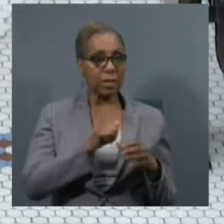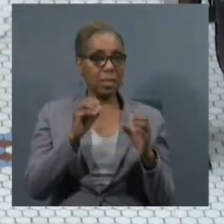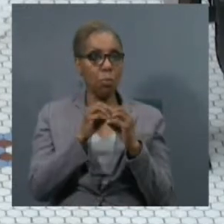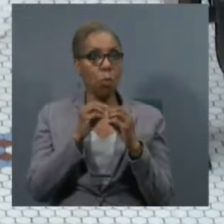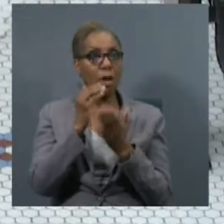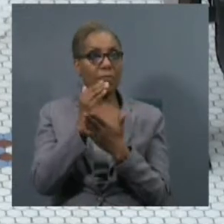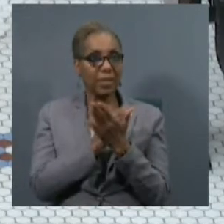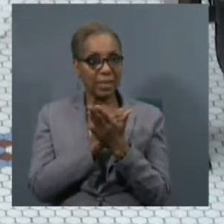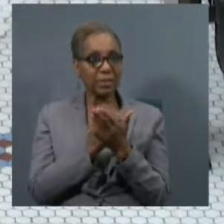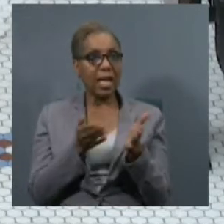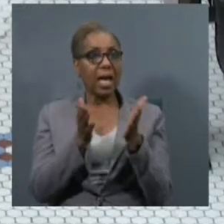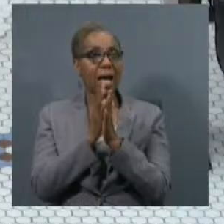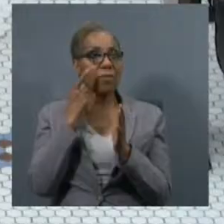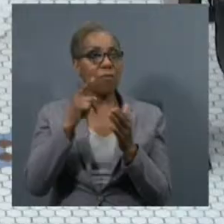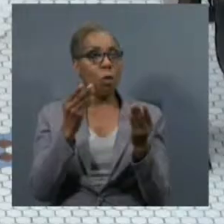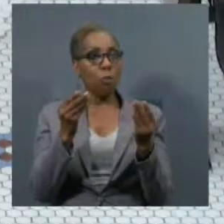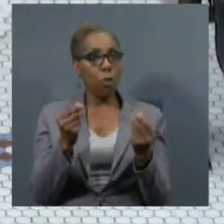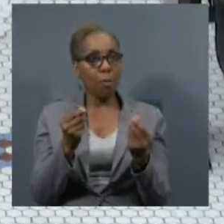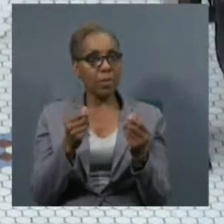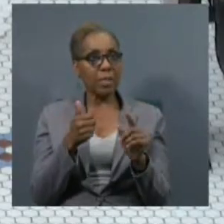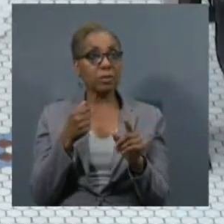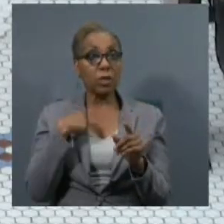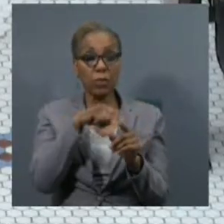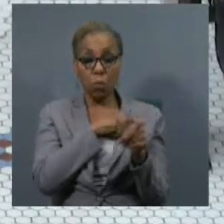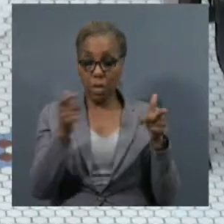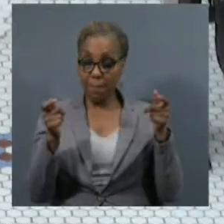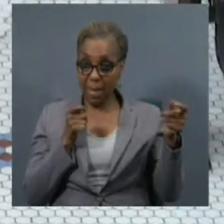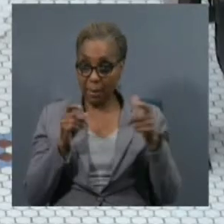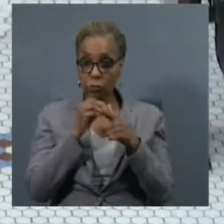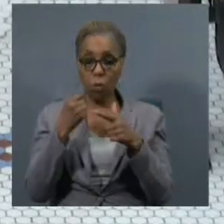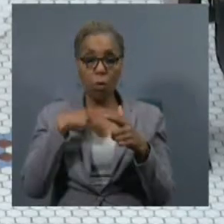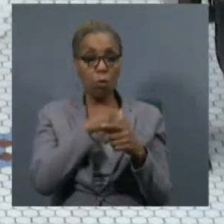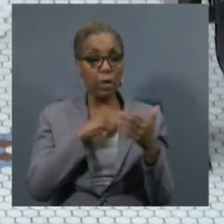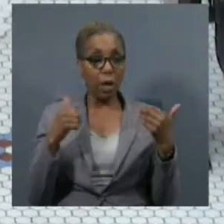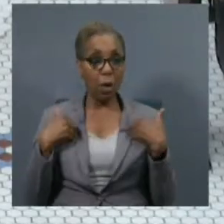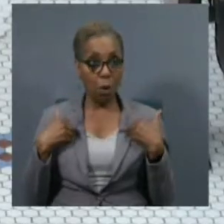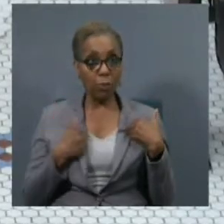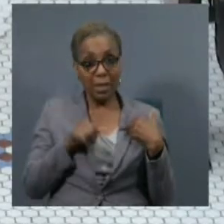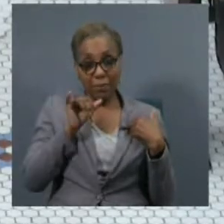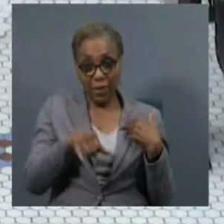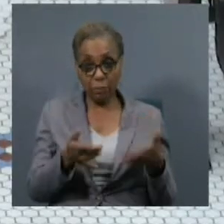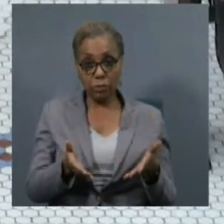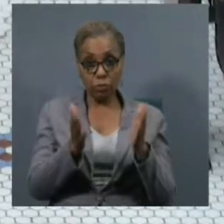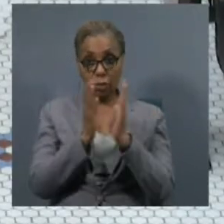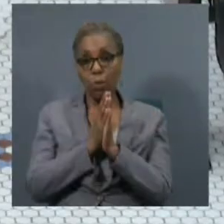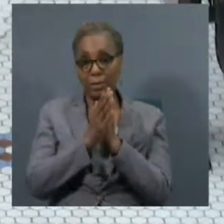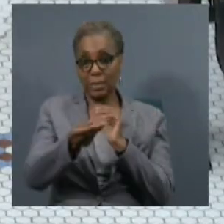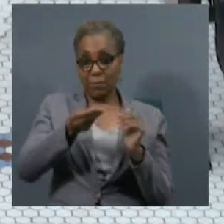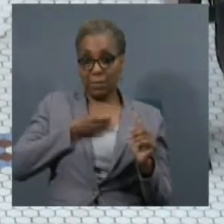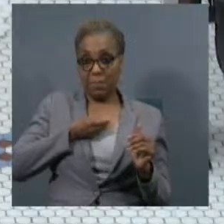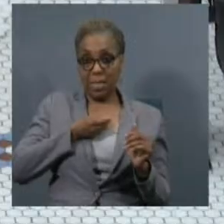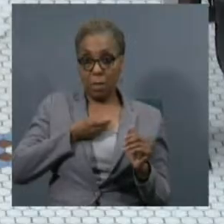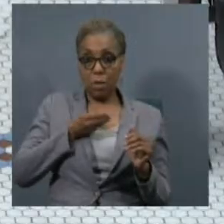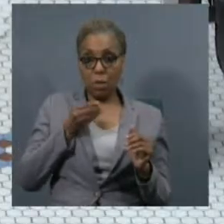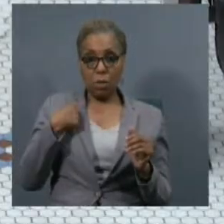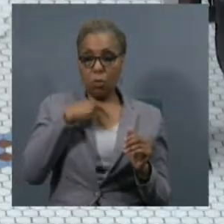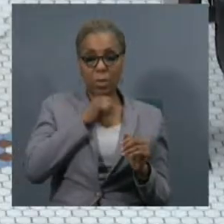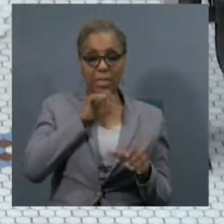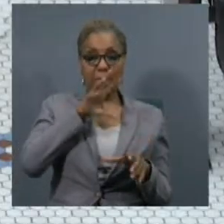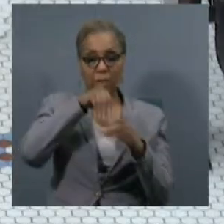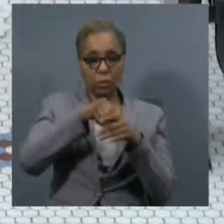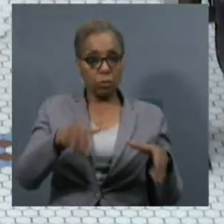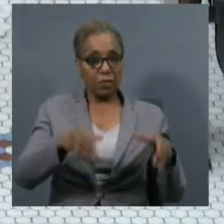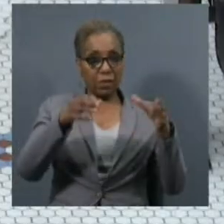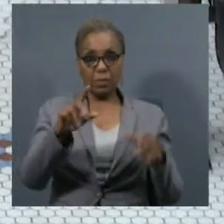list asks for properties that we managed or we owned. That was the request that was presented to me, so we did not include the